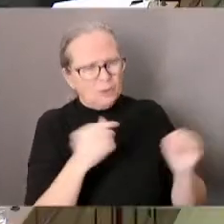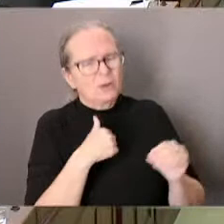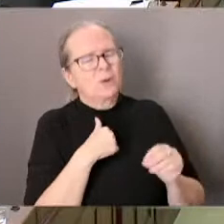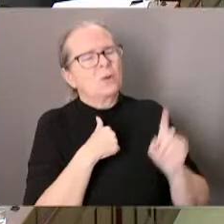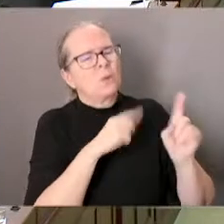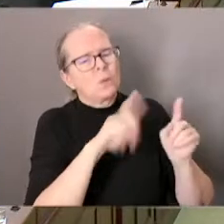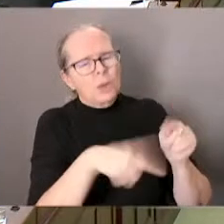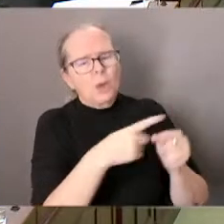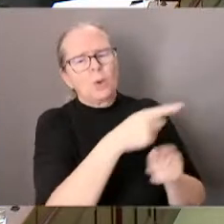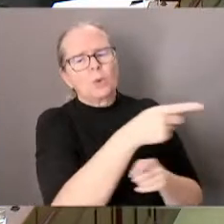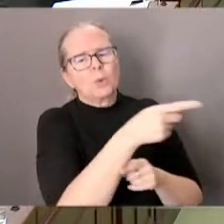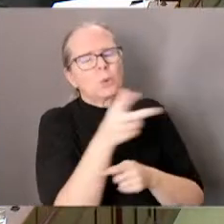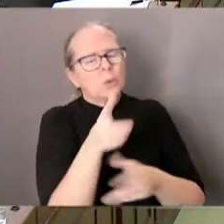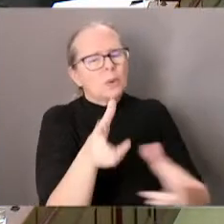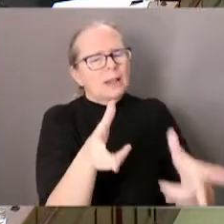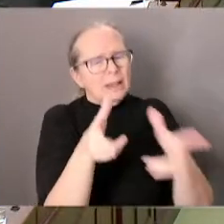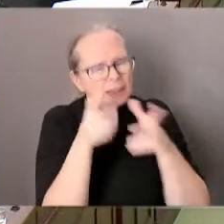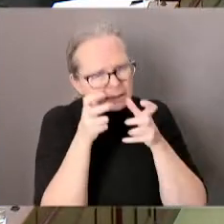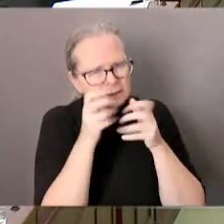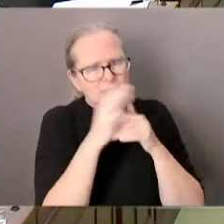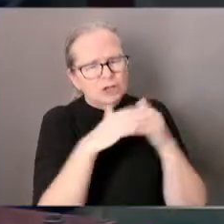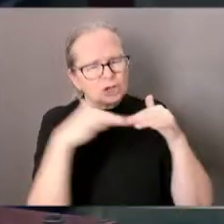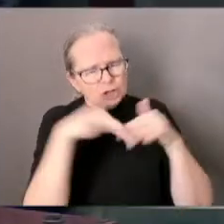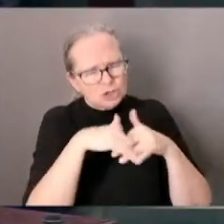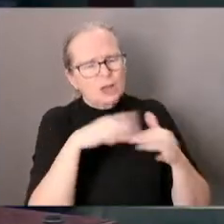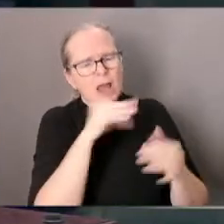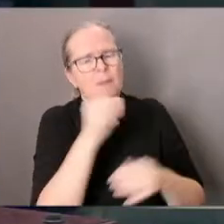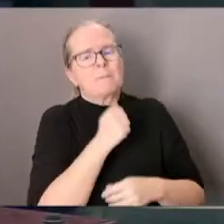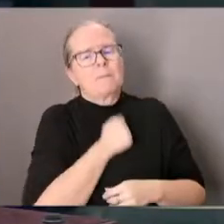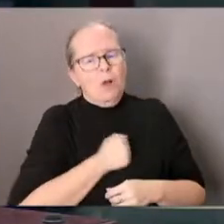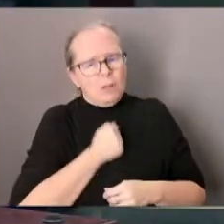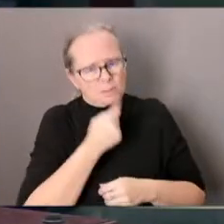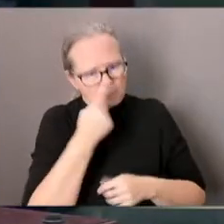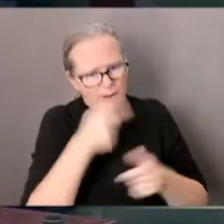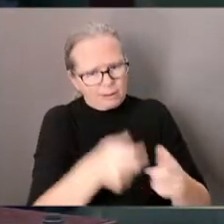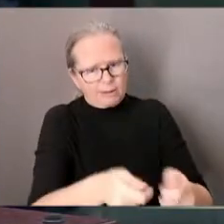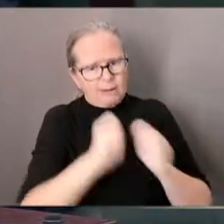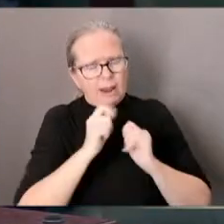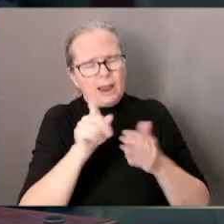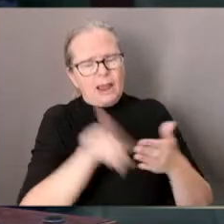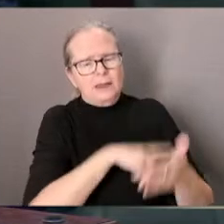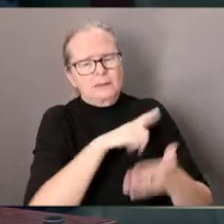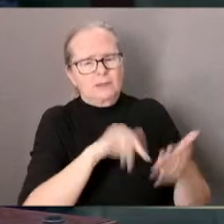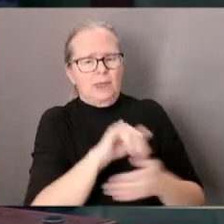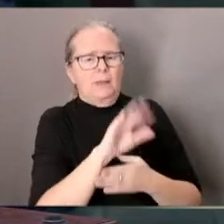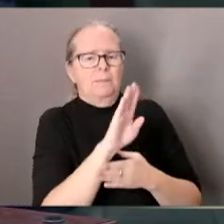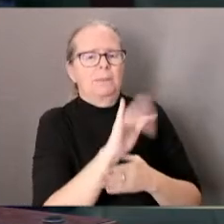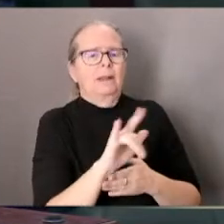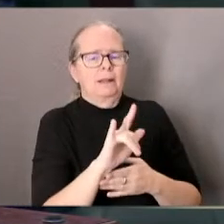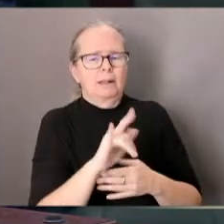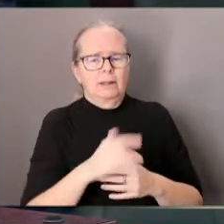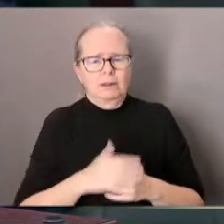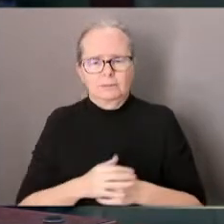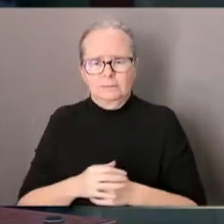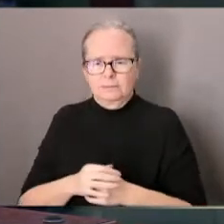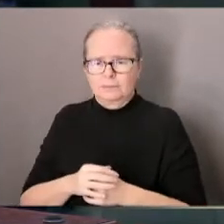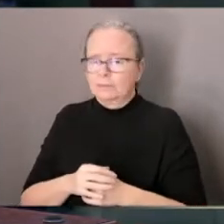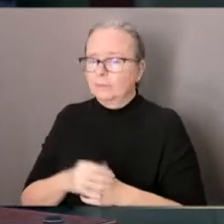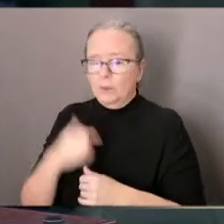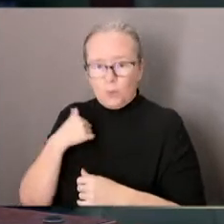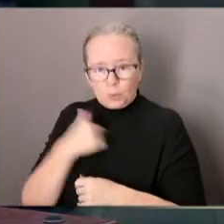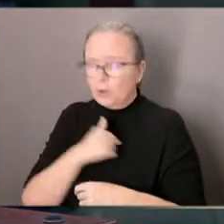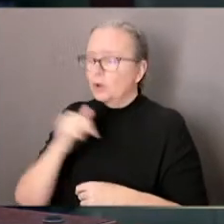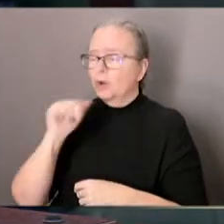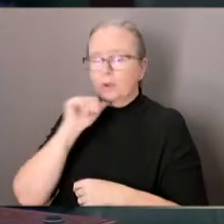absolutely The Honorable the premier Mr Speaker we won't be withdrawing Bill one and I I am speaking regularly